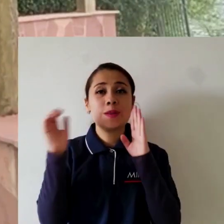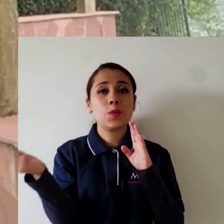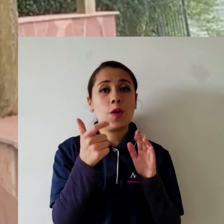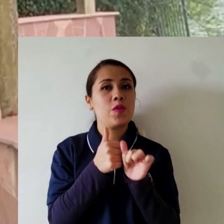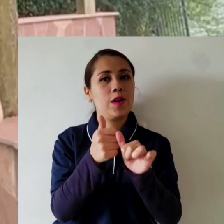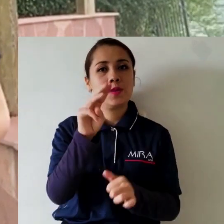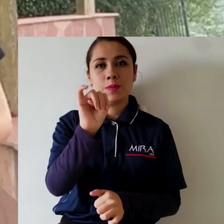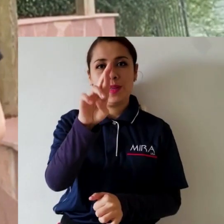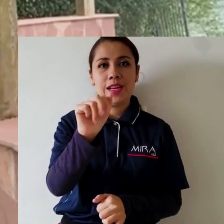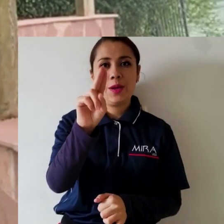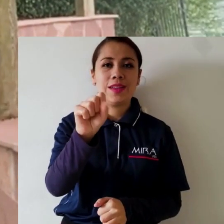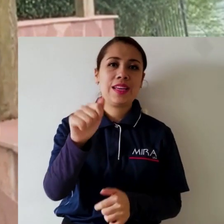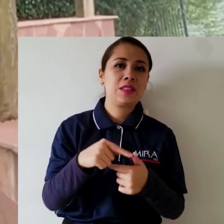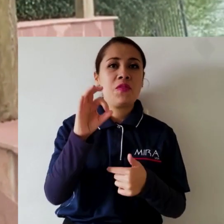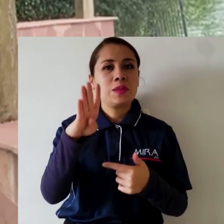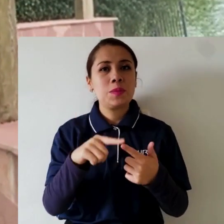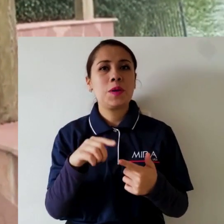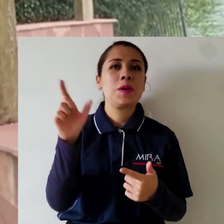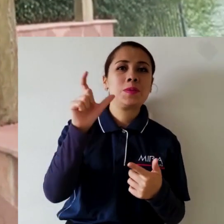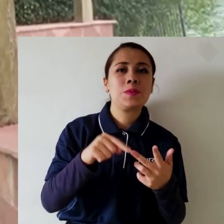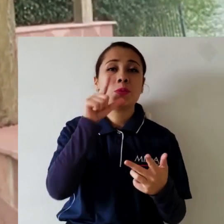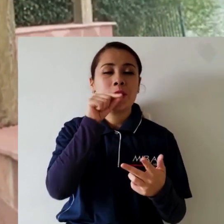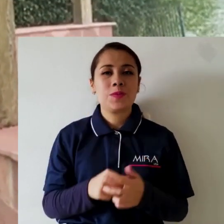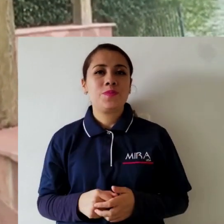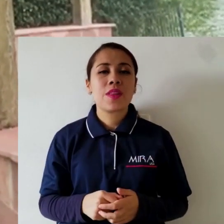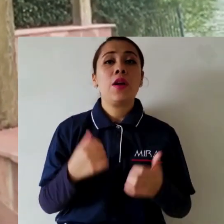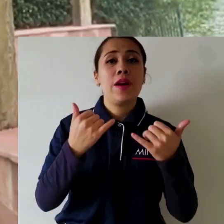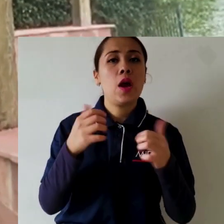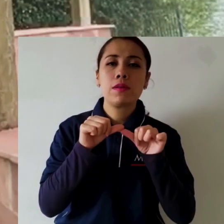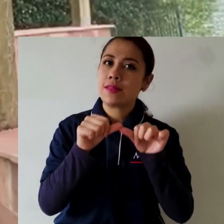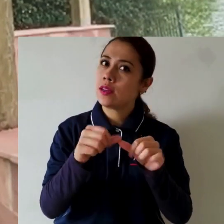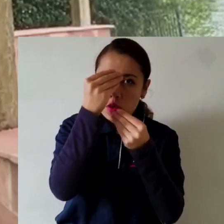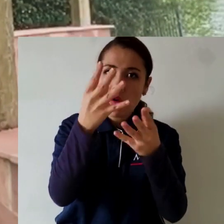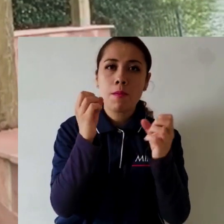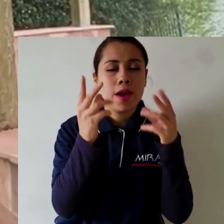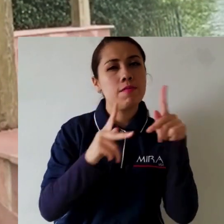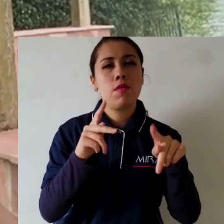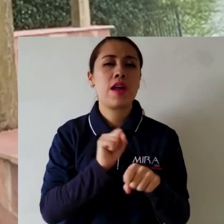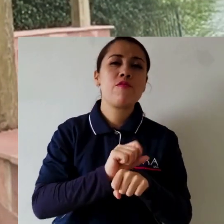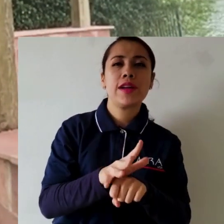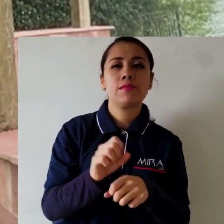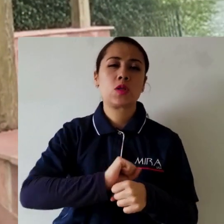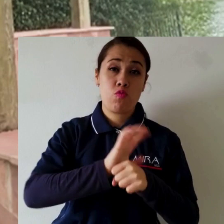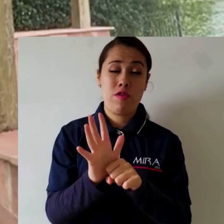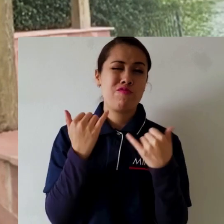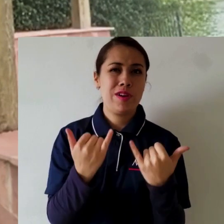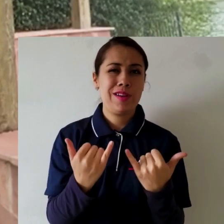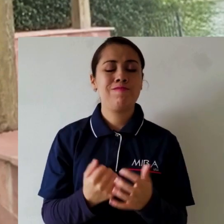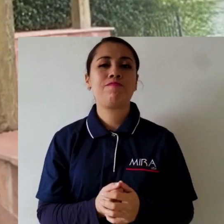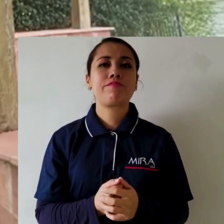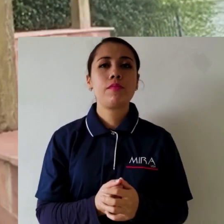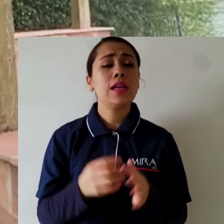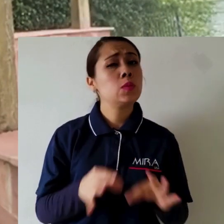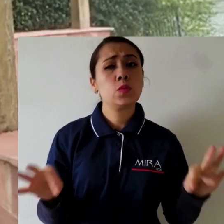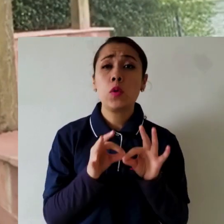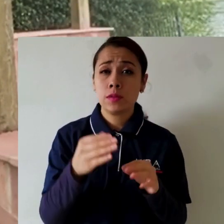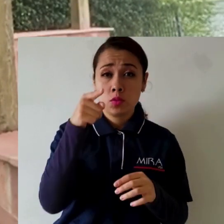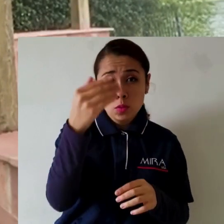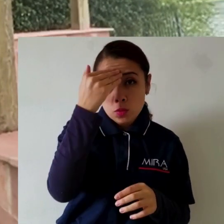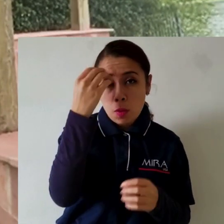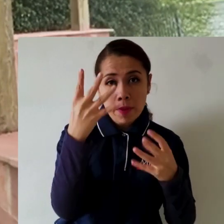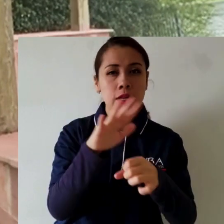special greeting for all those who see us through the different channels of MIRA USA. As part of our work with the community, it is